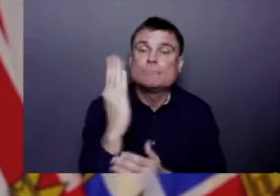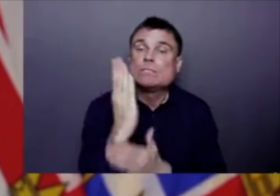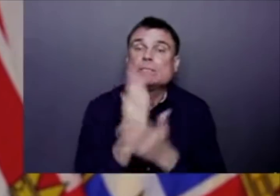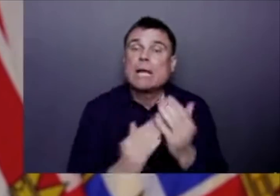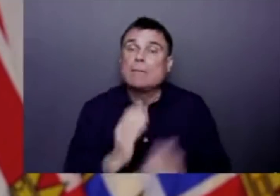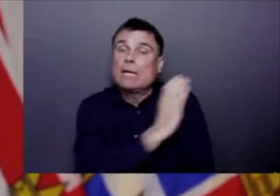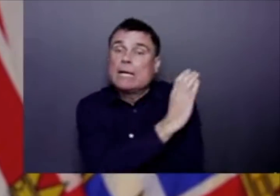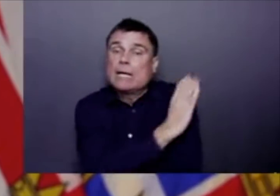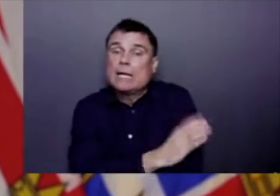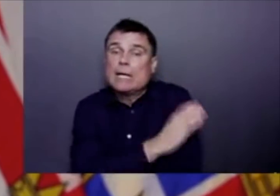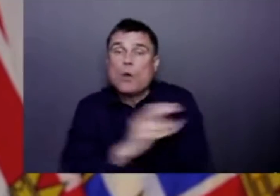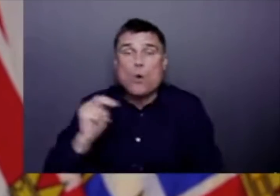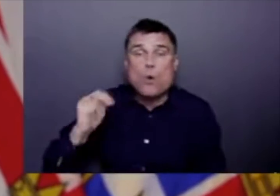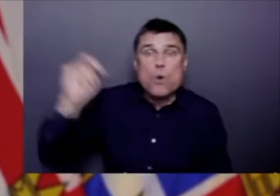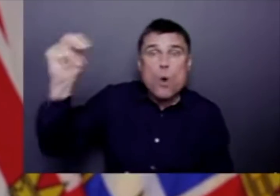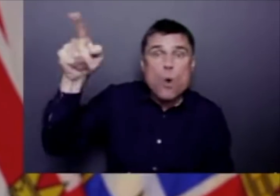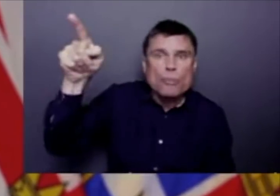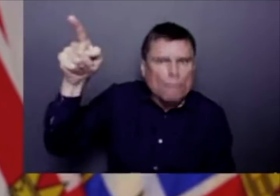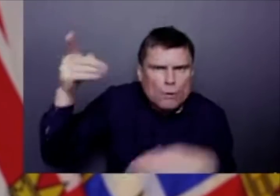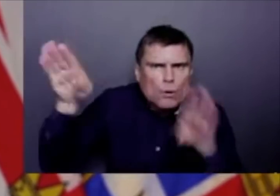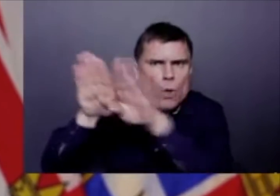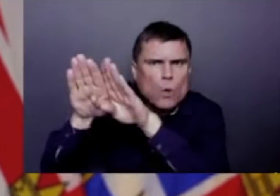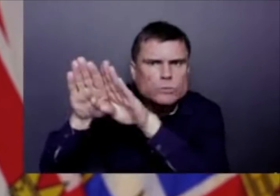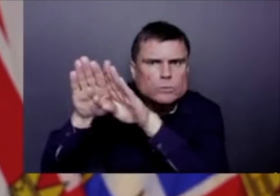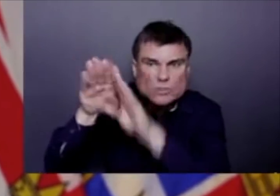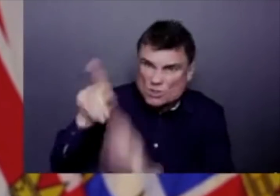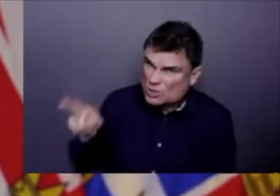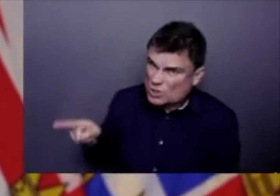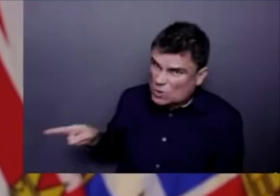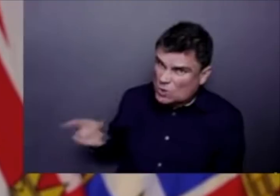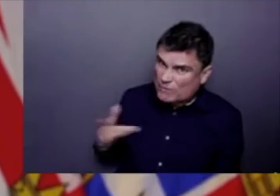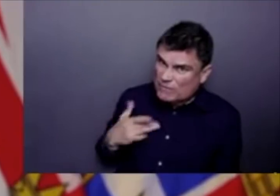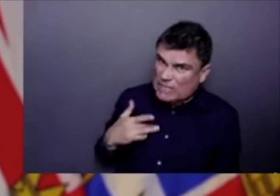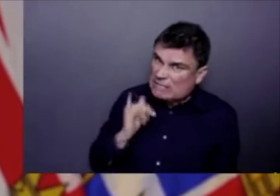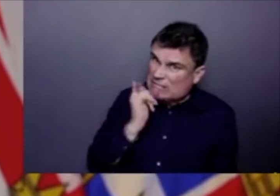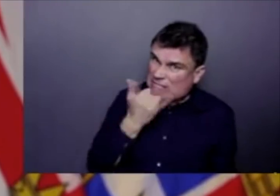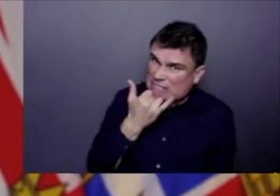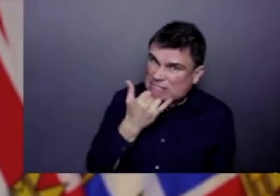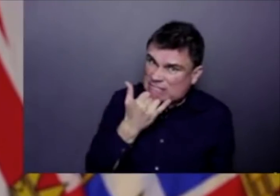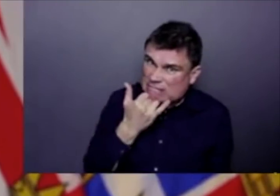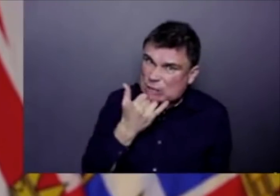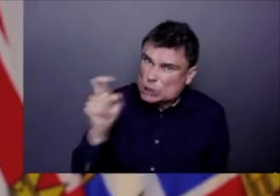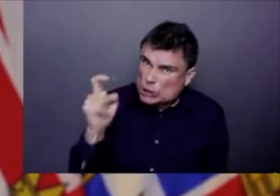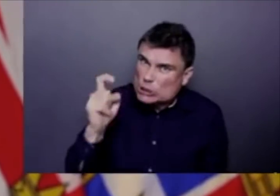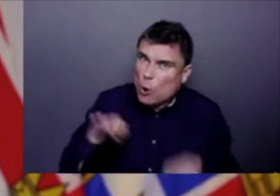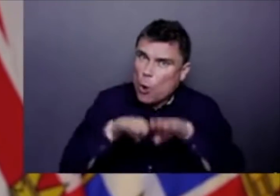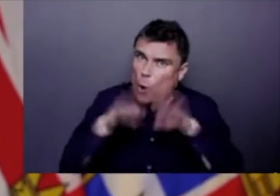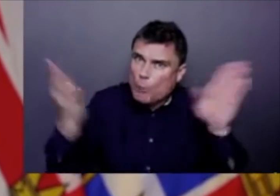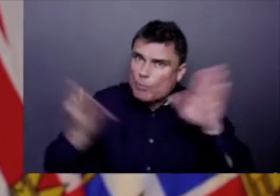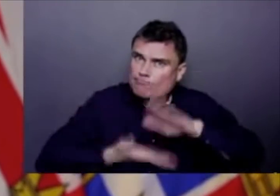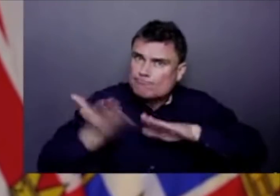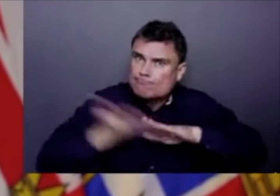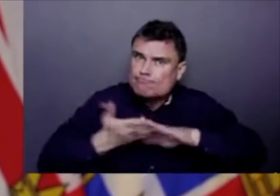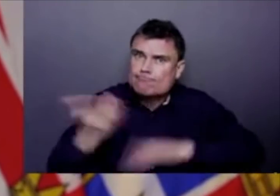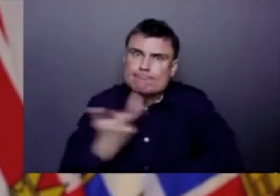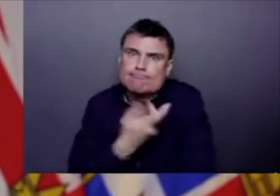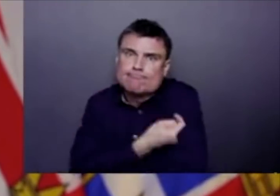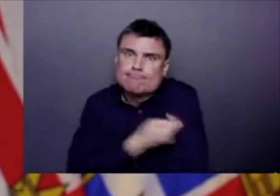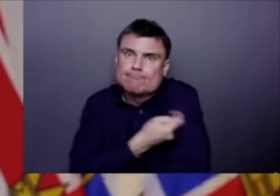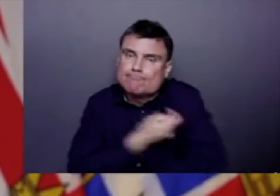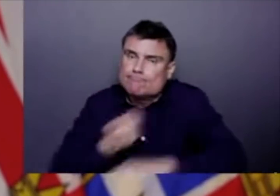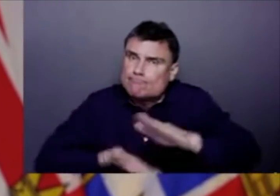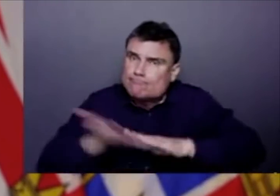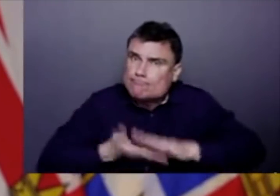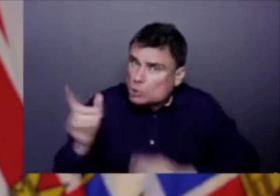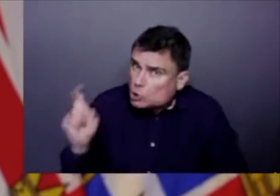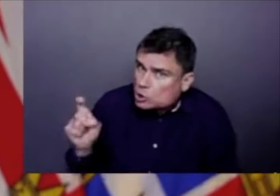that we minimize the number of vaccinations that could have been done over the last week? You know, I think we have done a lot